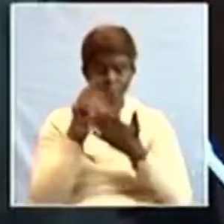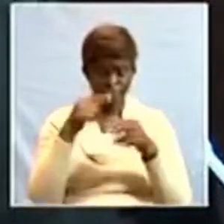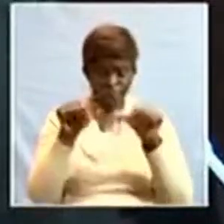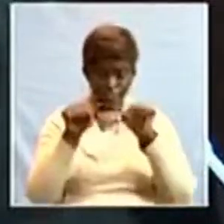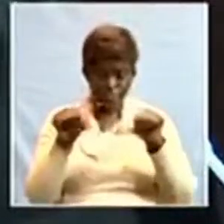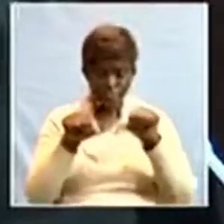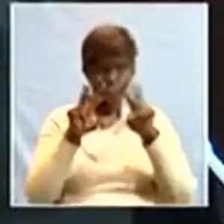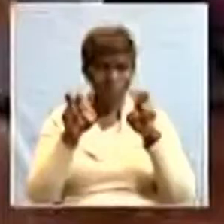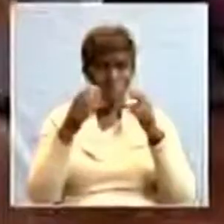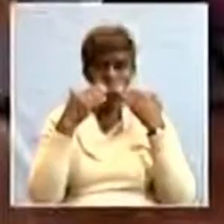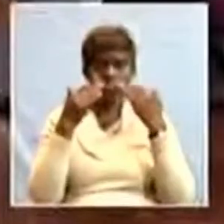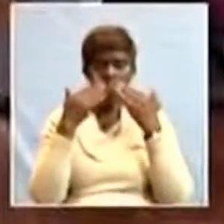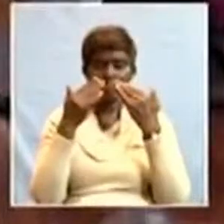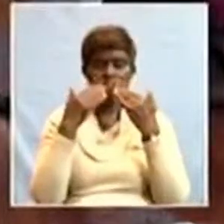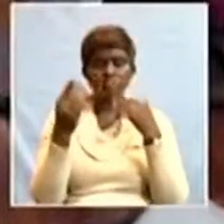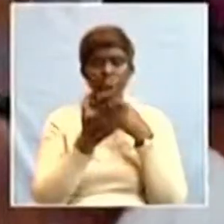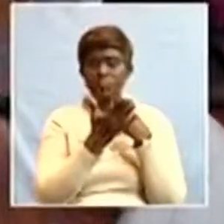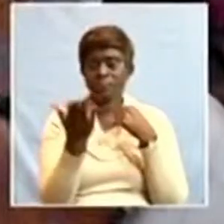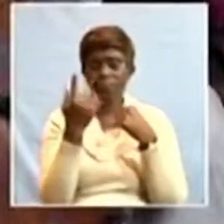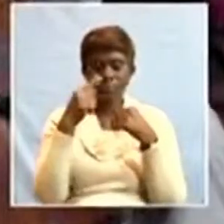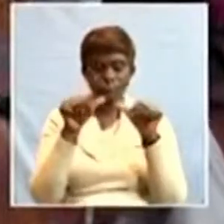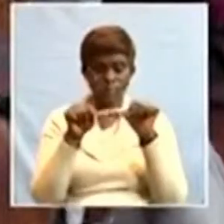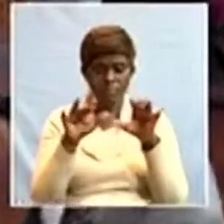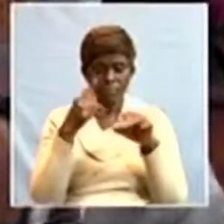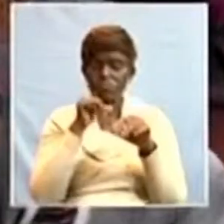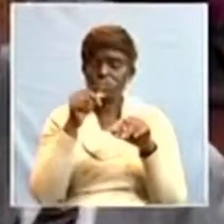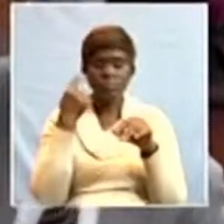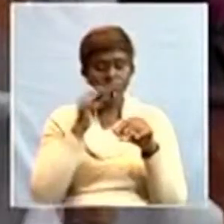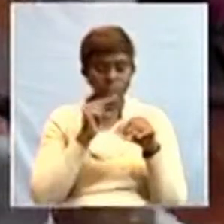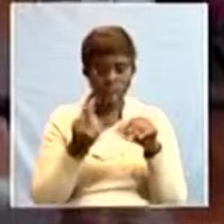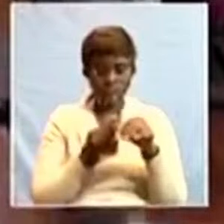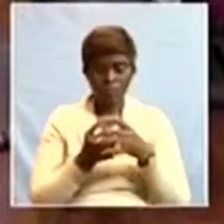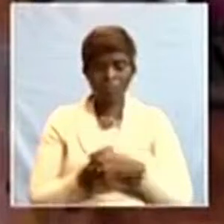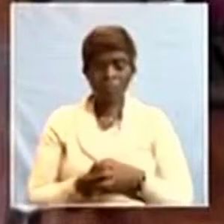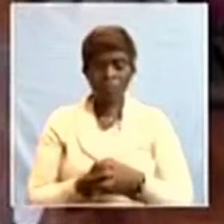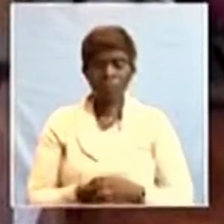verification. Thank you. So those are for auditors, not for us.